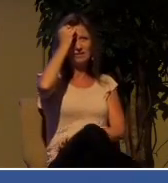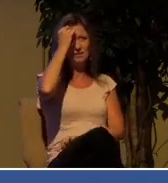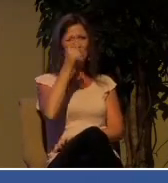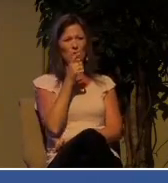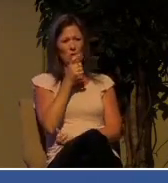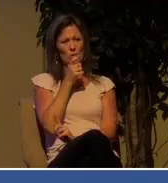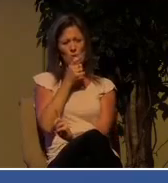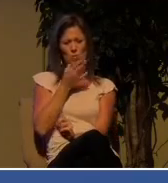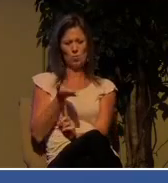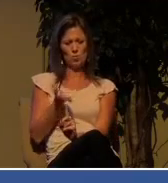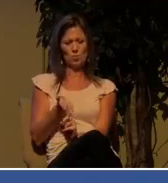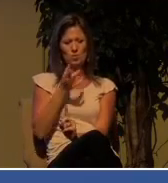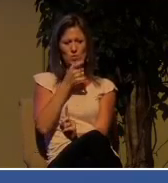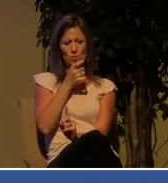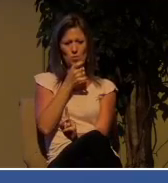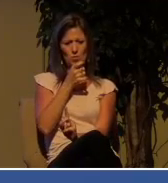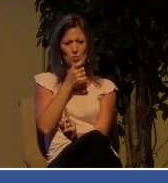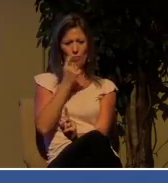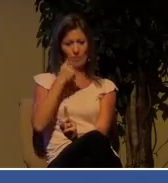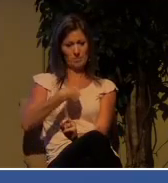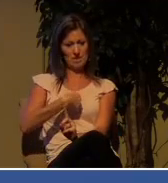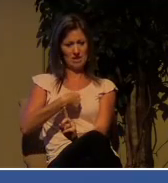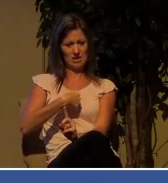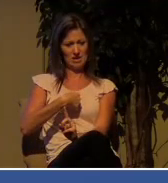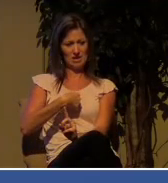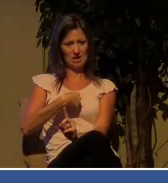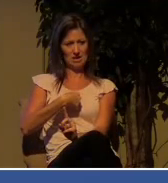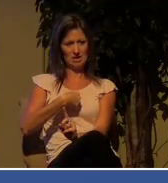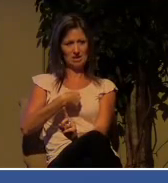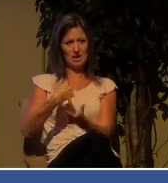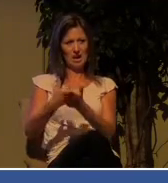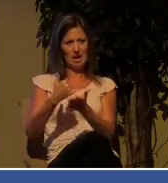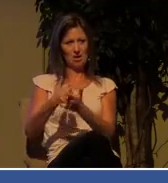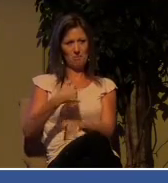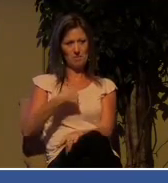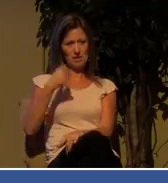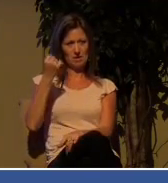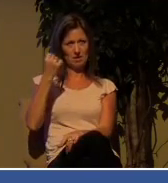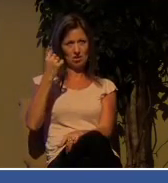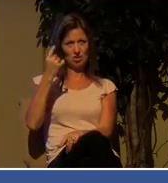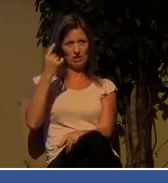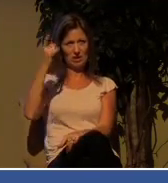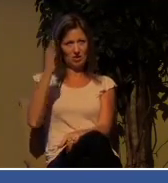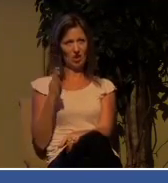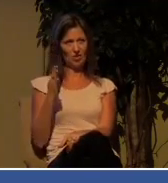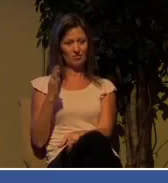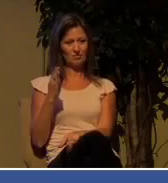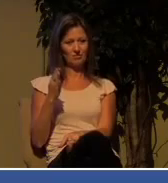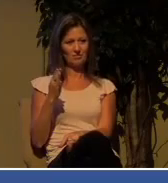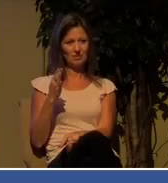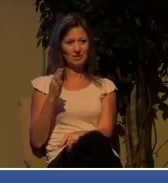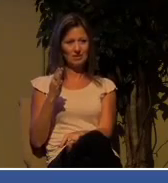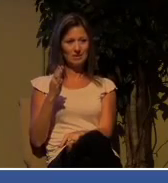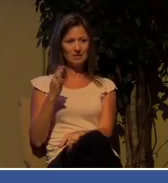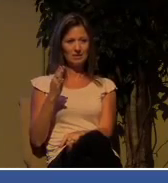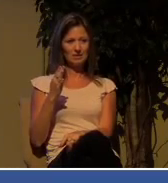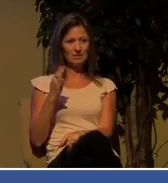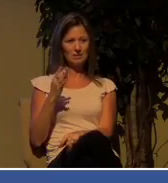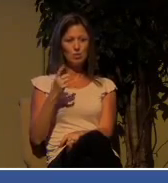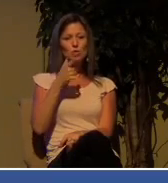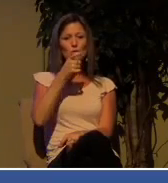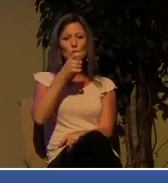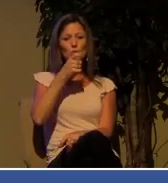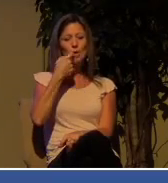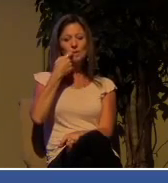went fishing for you and what an incredible difference that has made in your life.